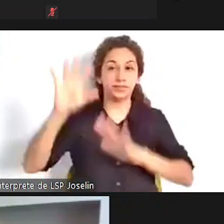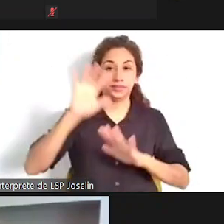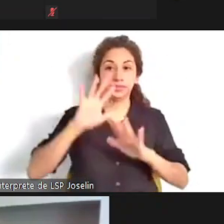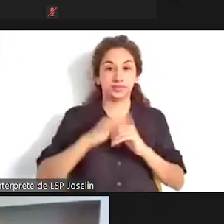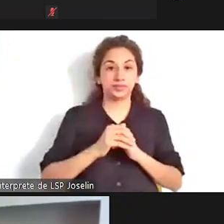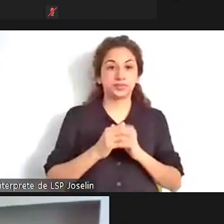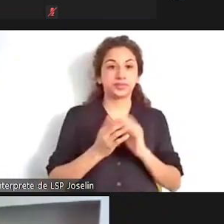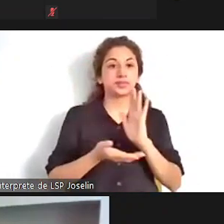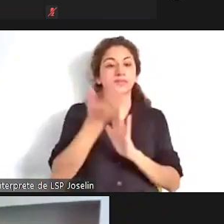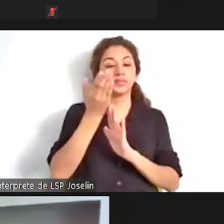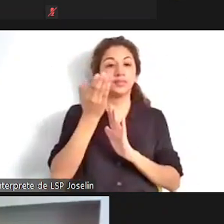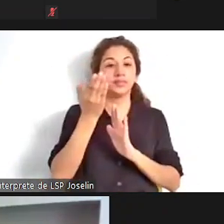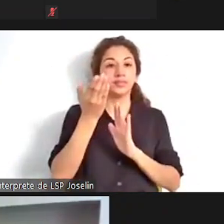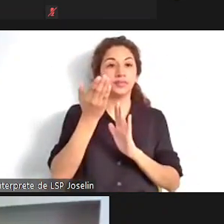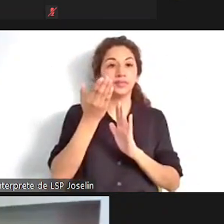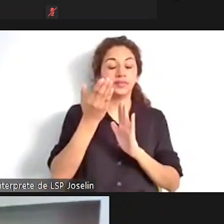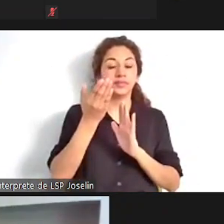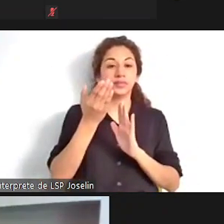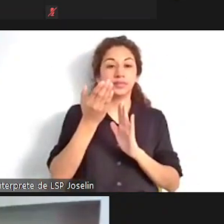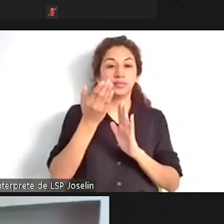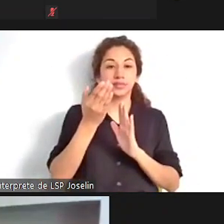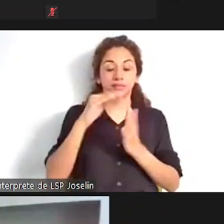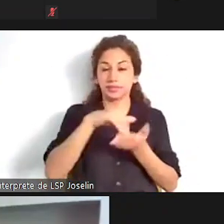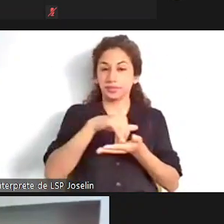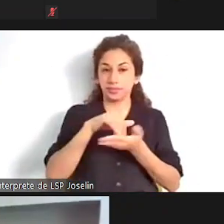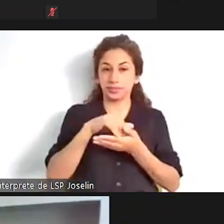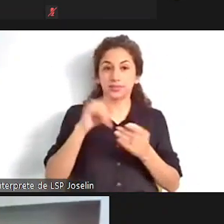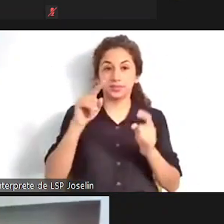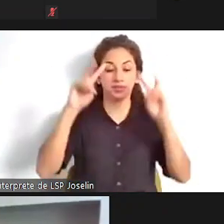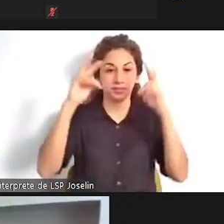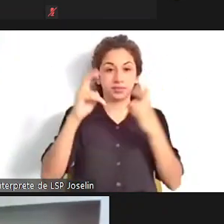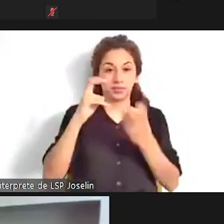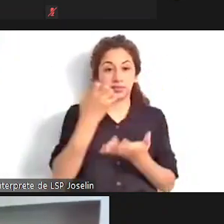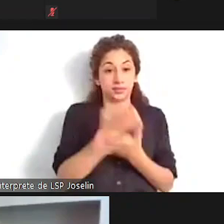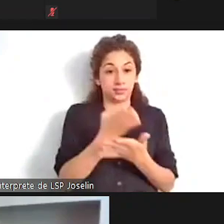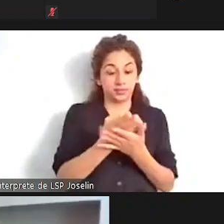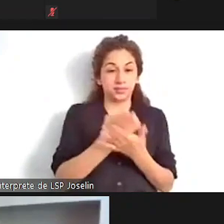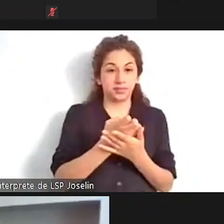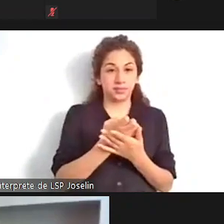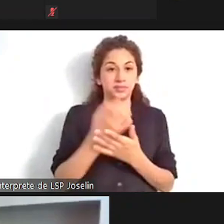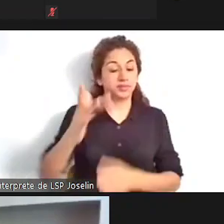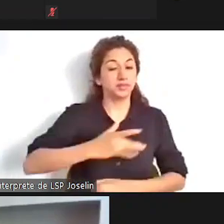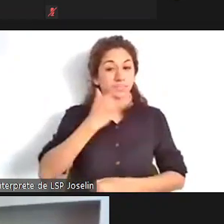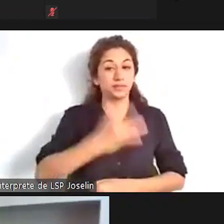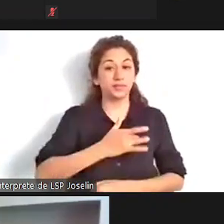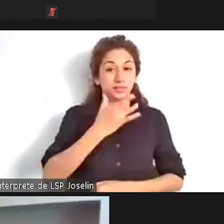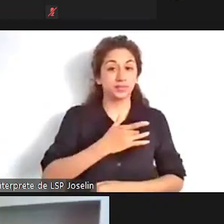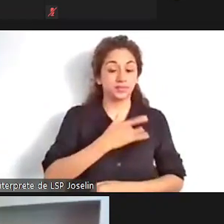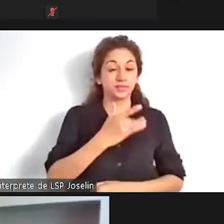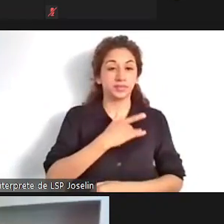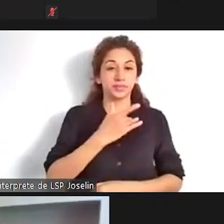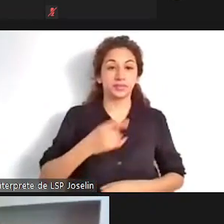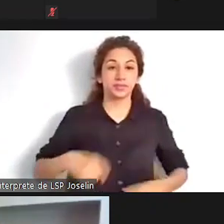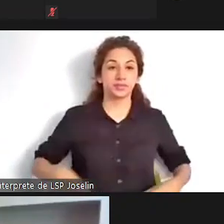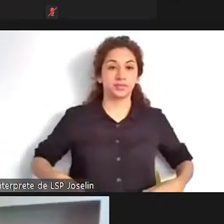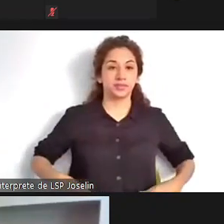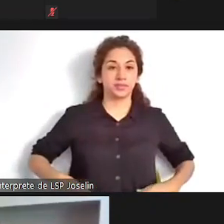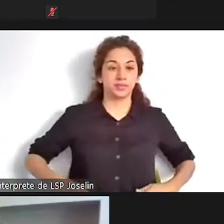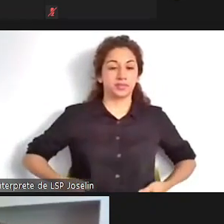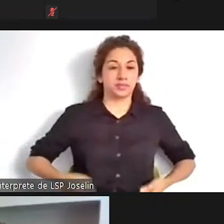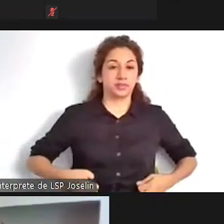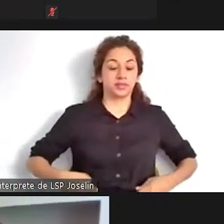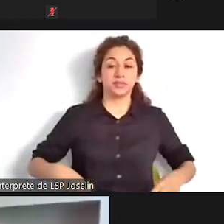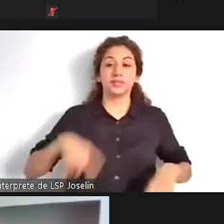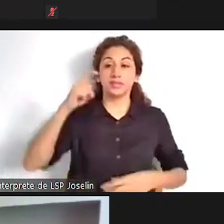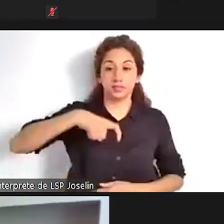concern for the most vulnerable groups in terms of the economic aspects they feel